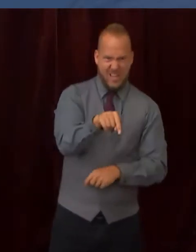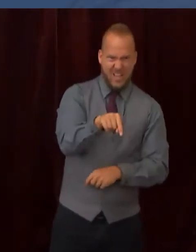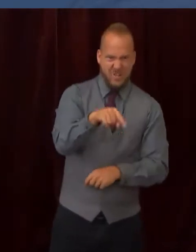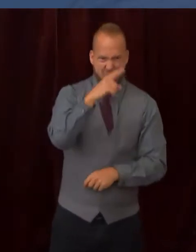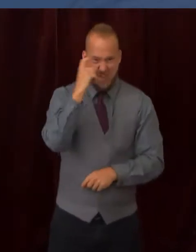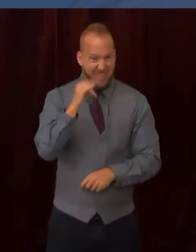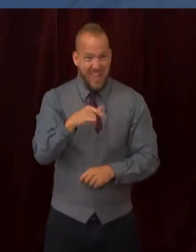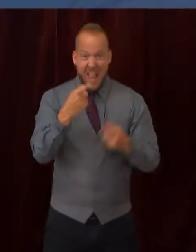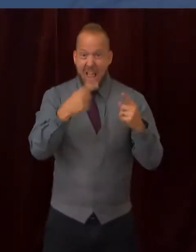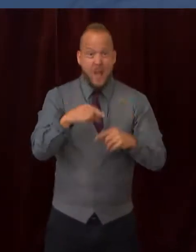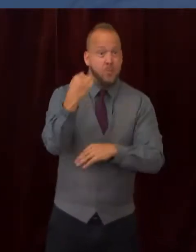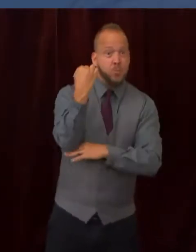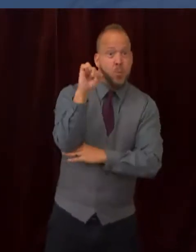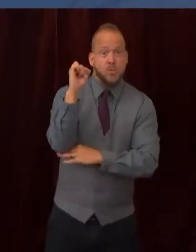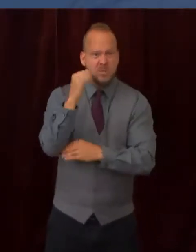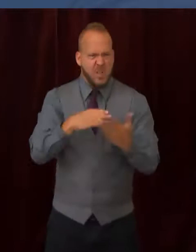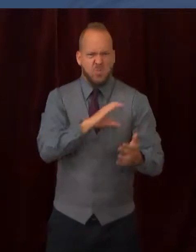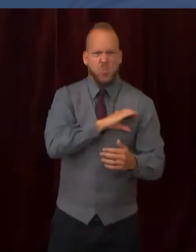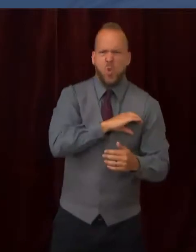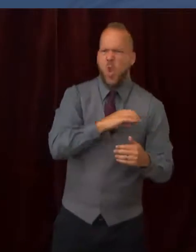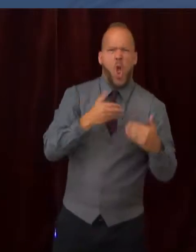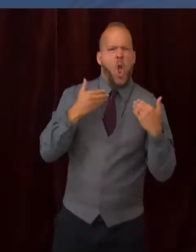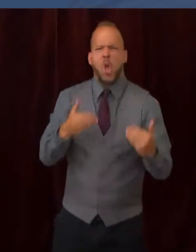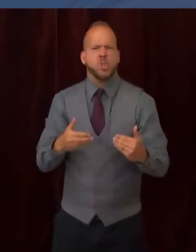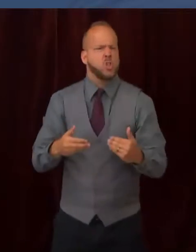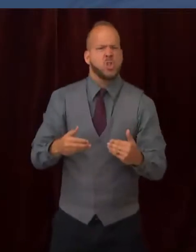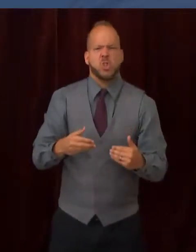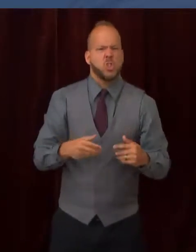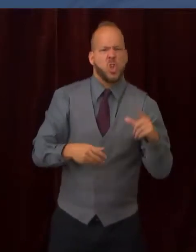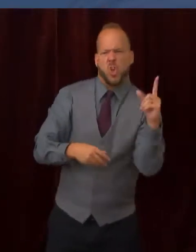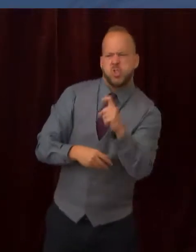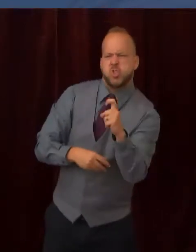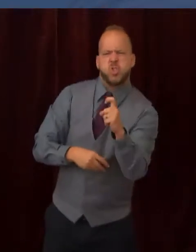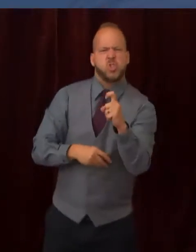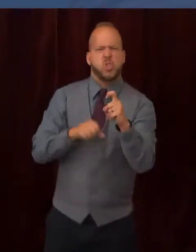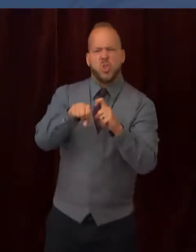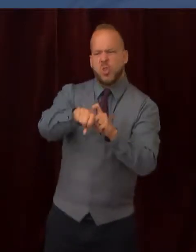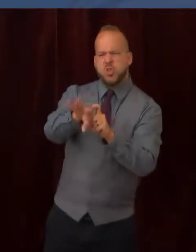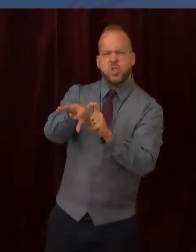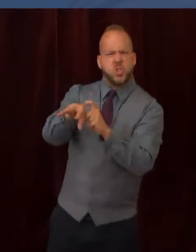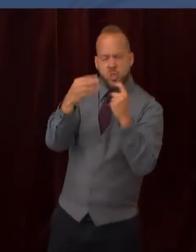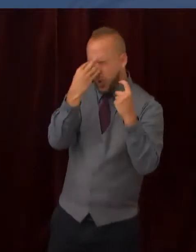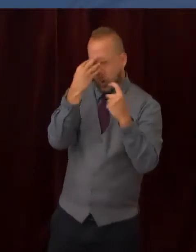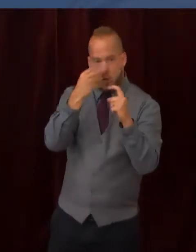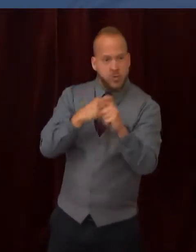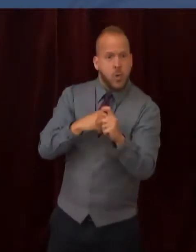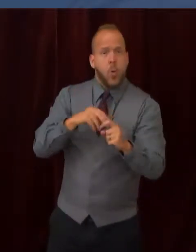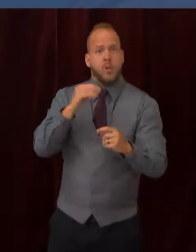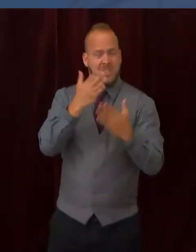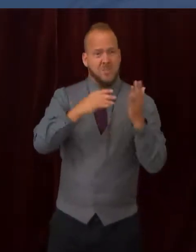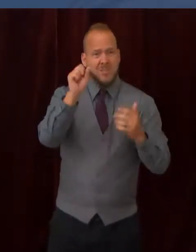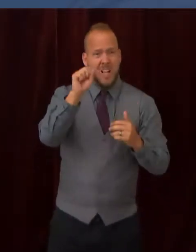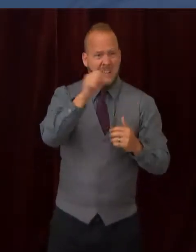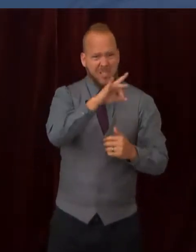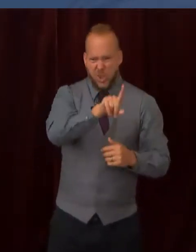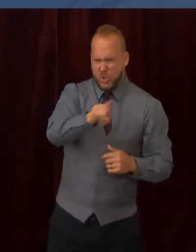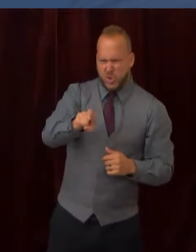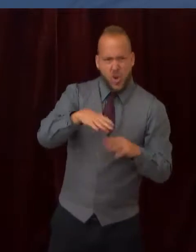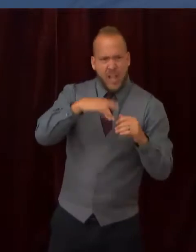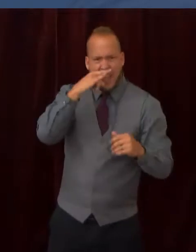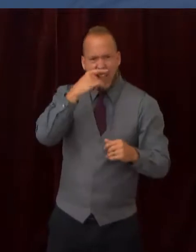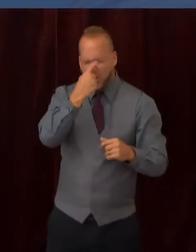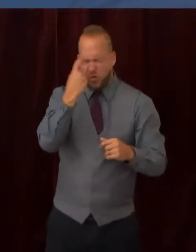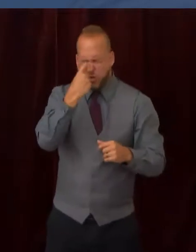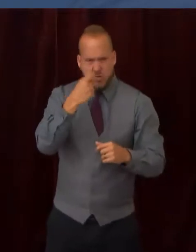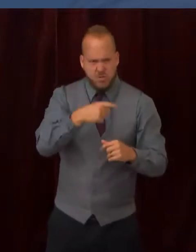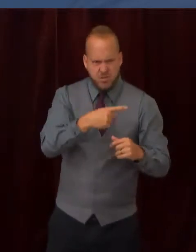Seattle? Will the Attorney General be involved in investigating this? Well, you need to ask the Attorney General, but I am confident there's